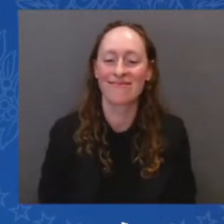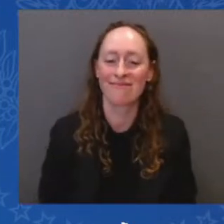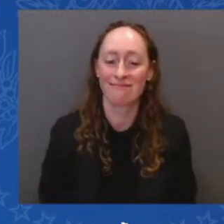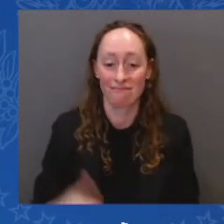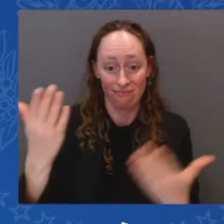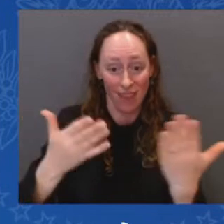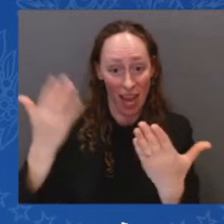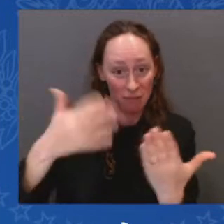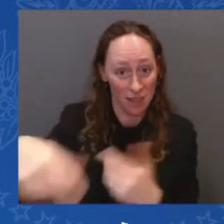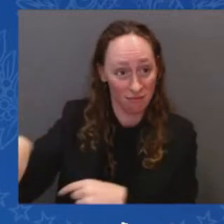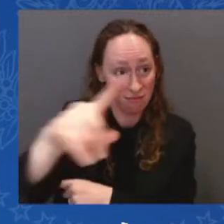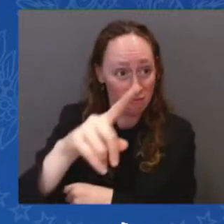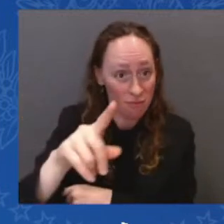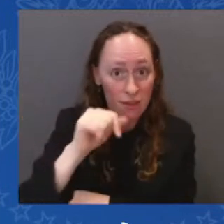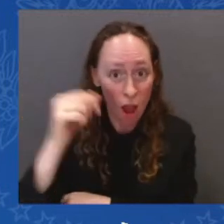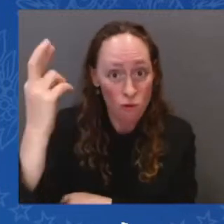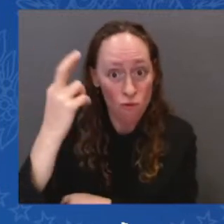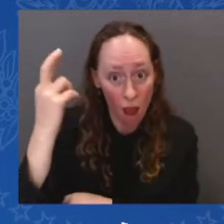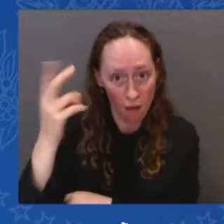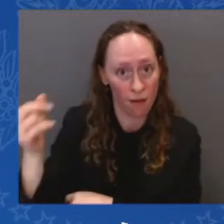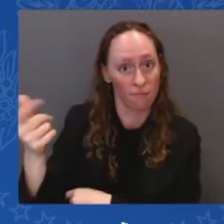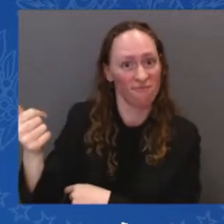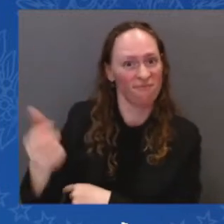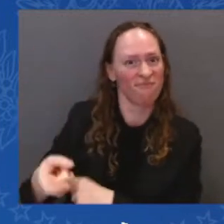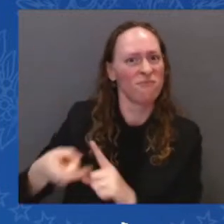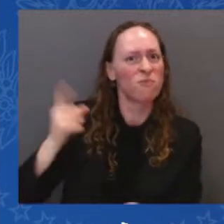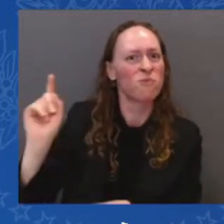unless you've ever met the guy.